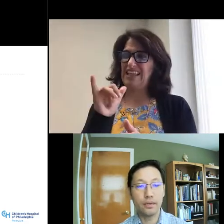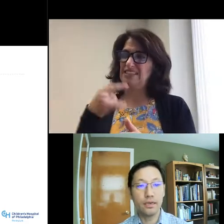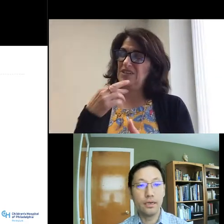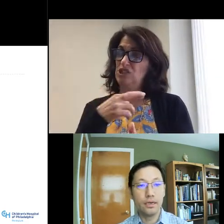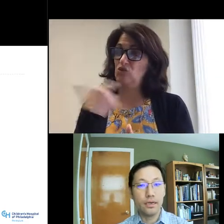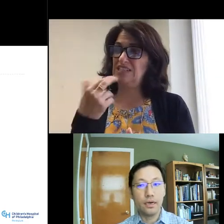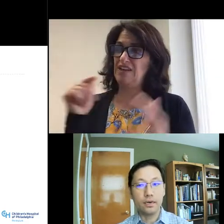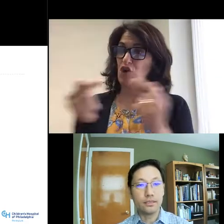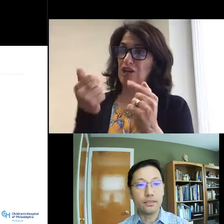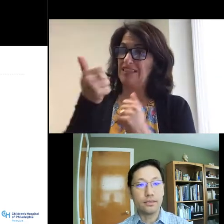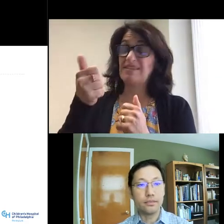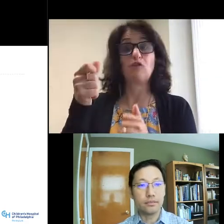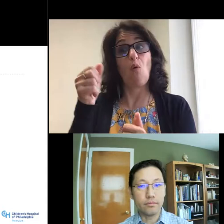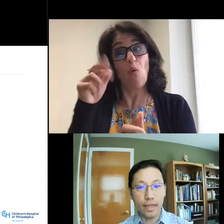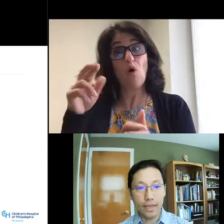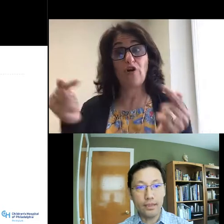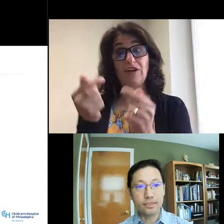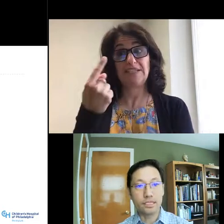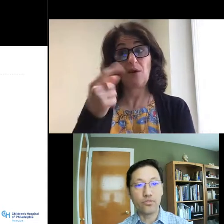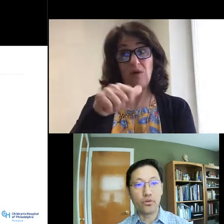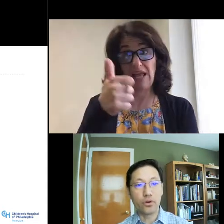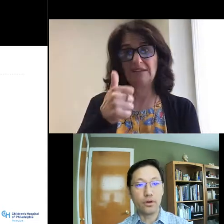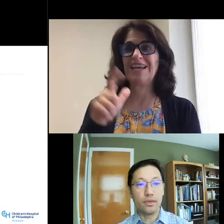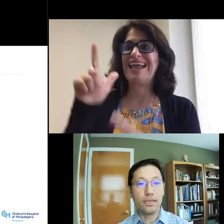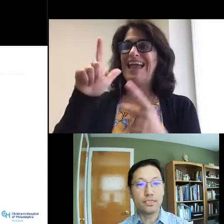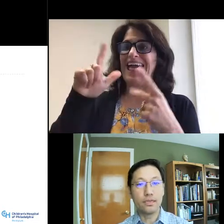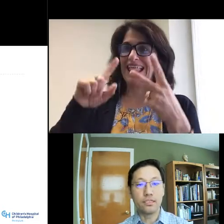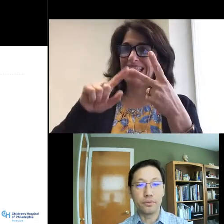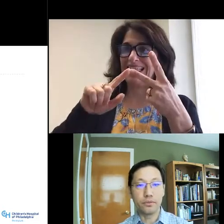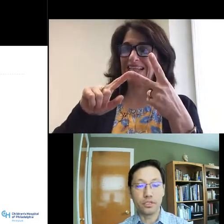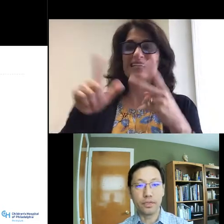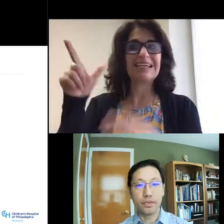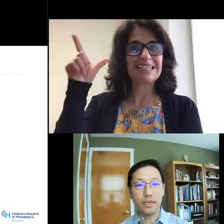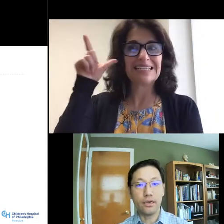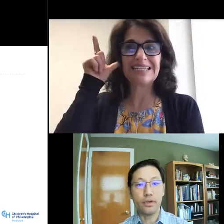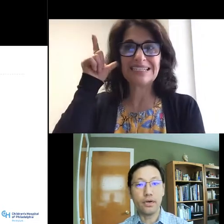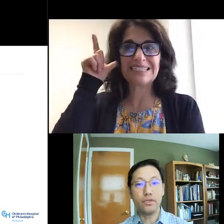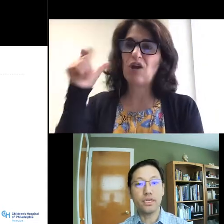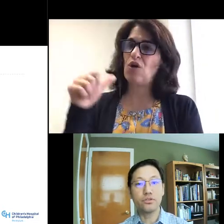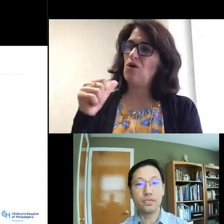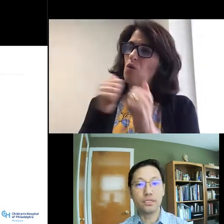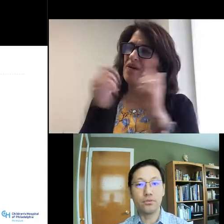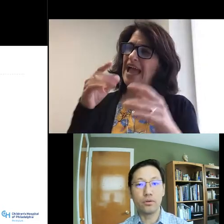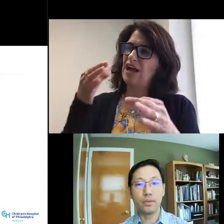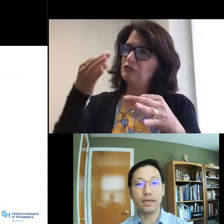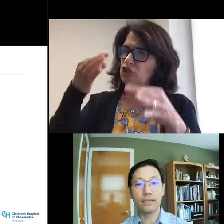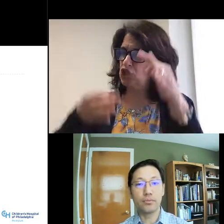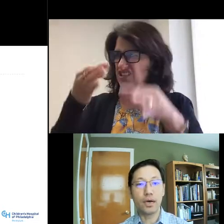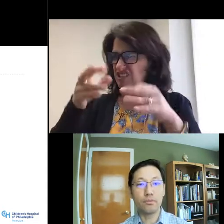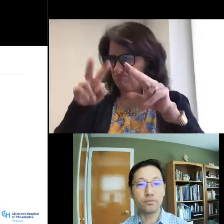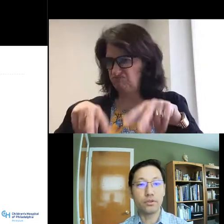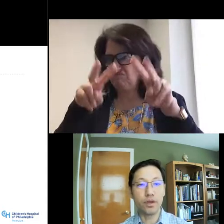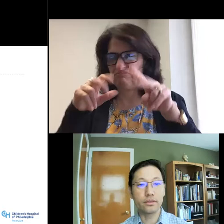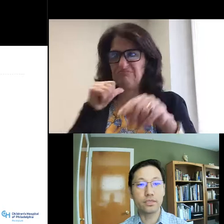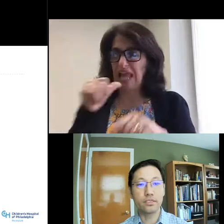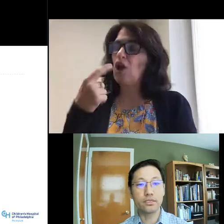anyone. The L stands for listen non-judgmentally. We often tend to judge someone by their